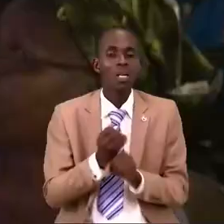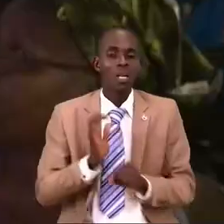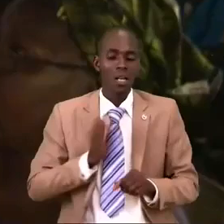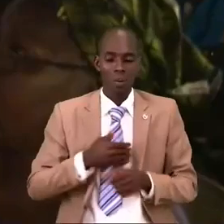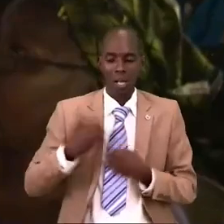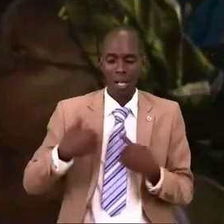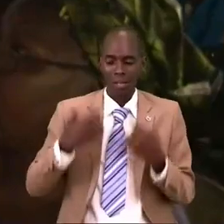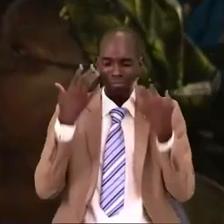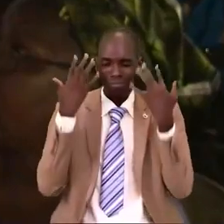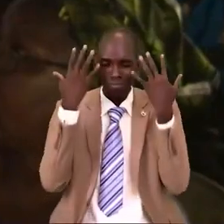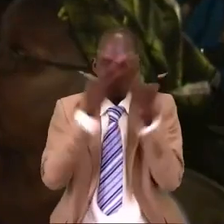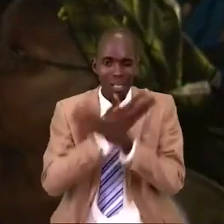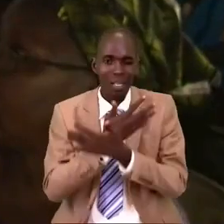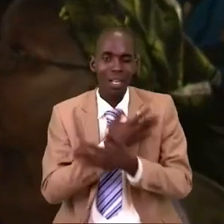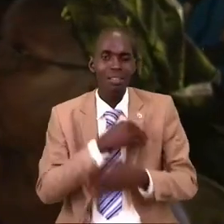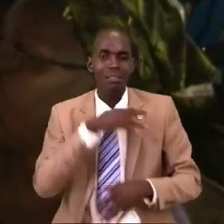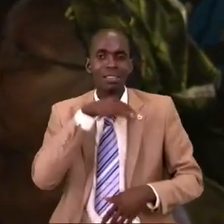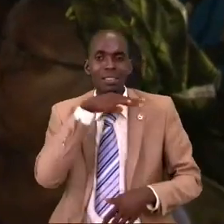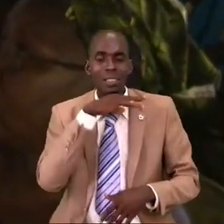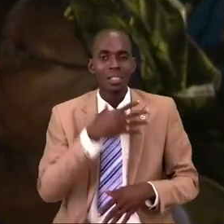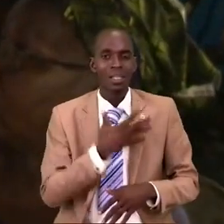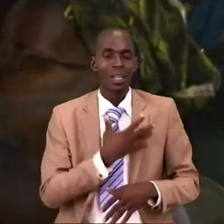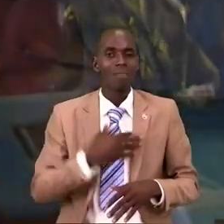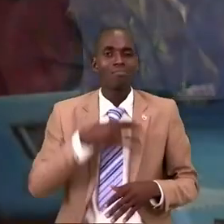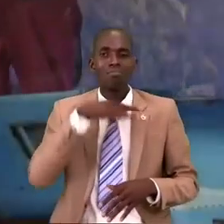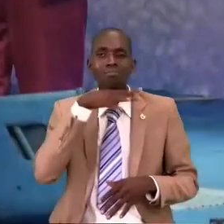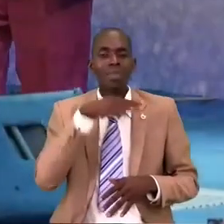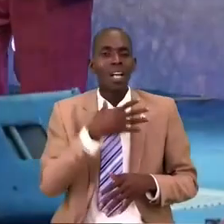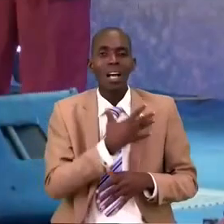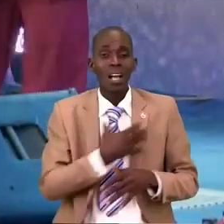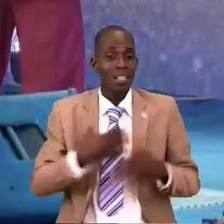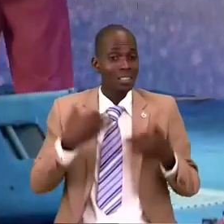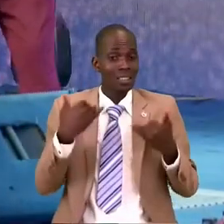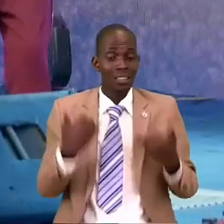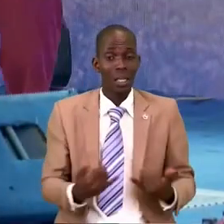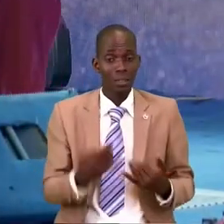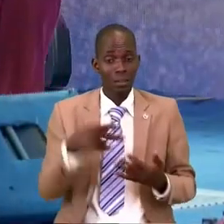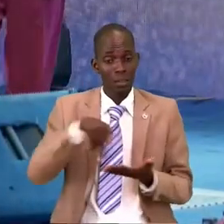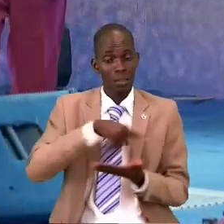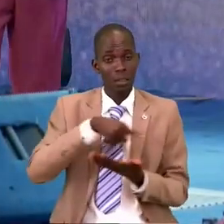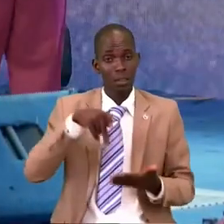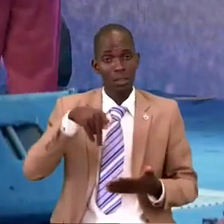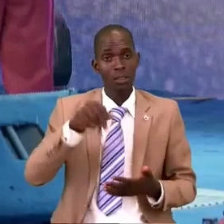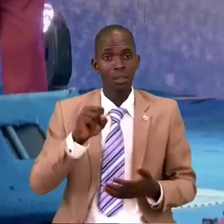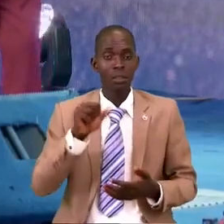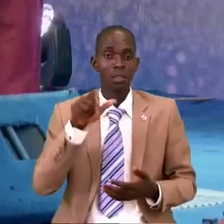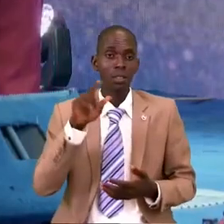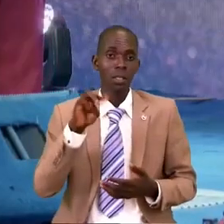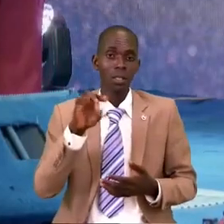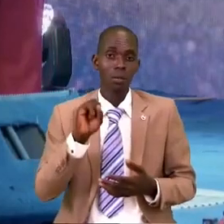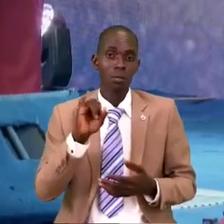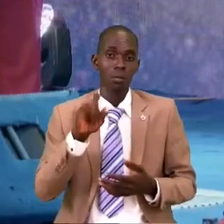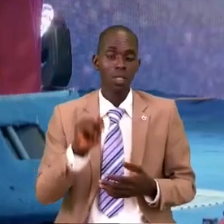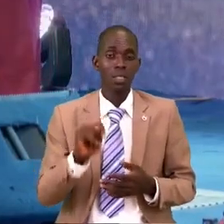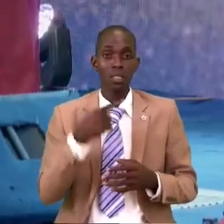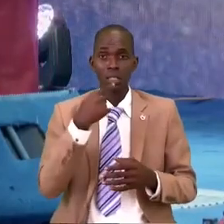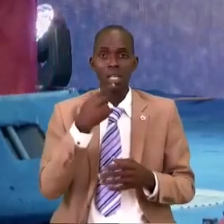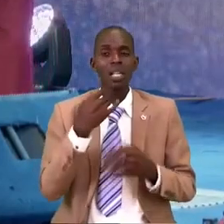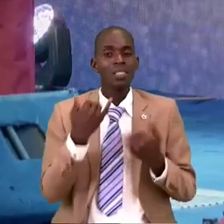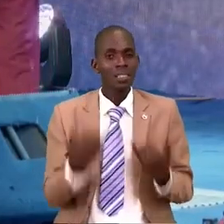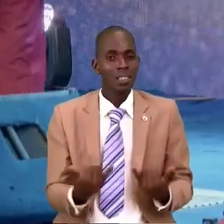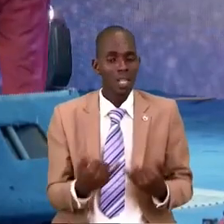the grace of God, the mercy of God, the blood that blots away every sin and